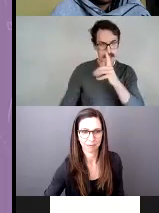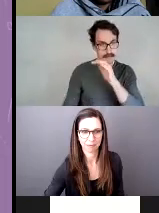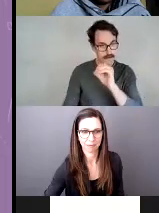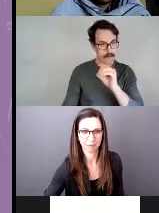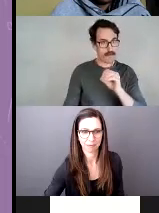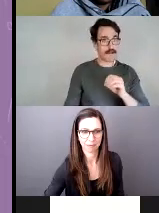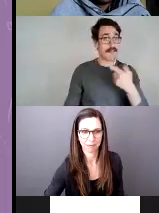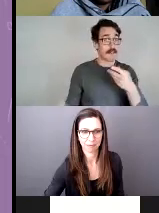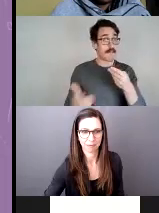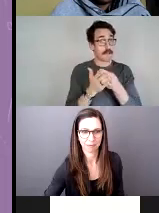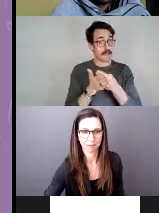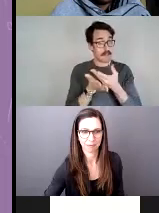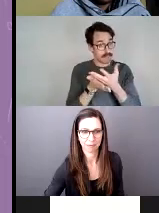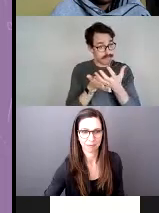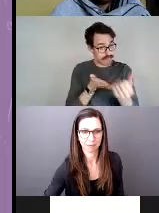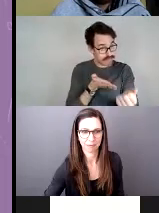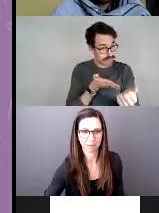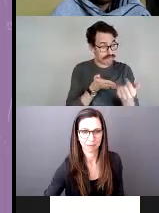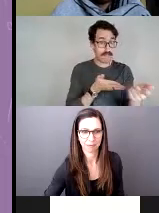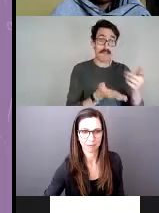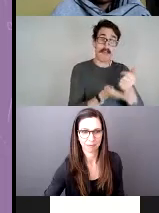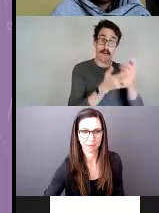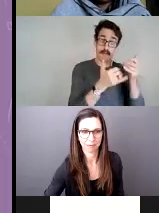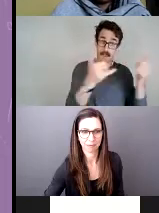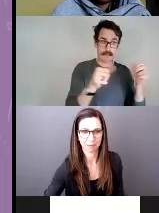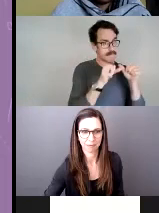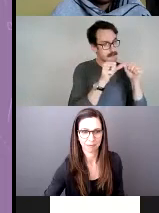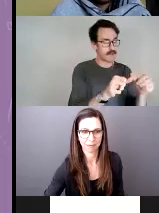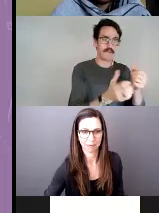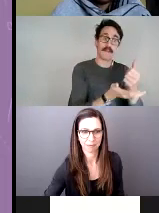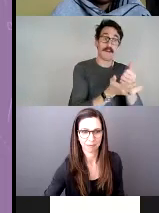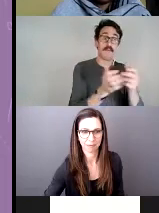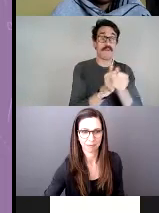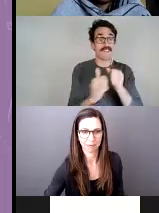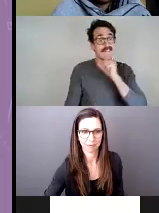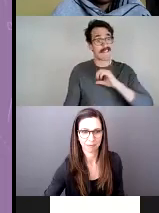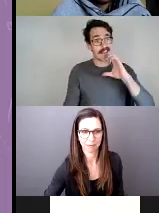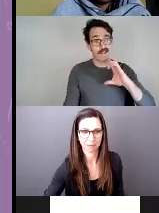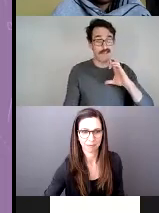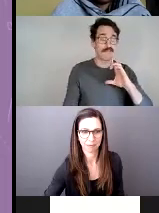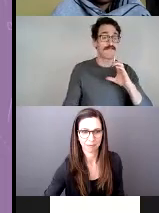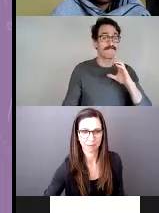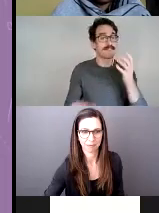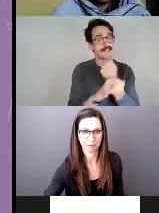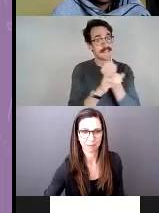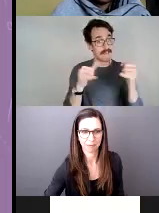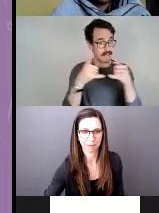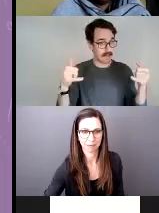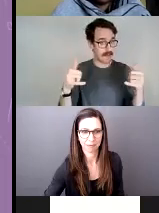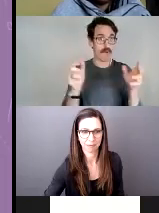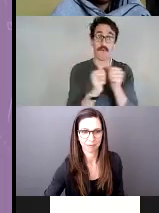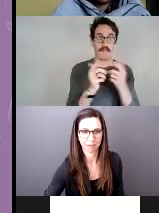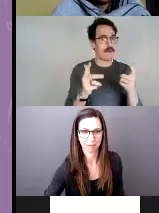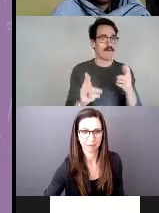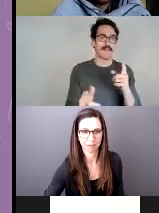Women's Helpline continued to operate the Senior Safety Line with no, promised annual